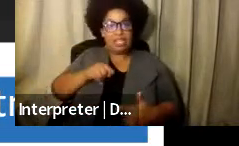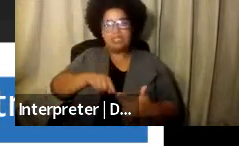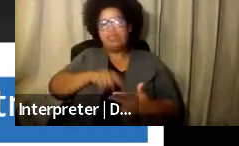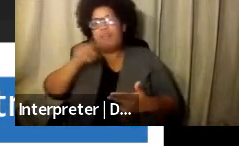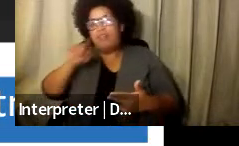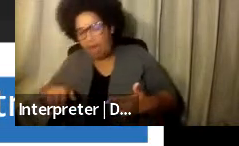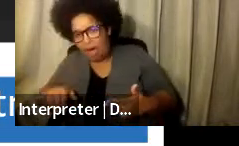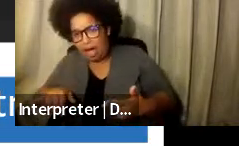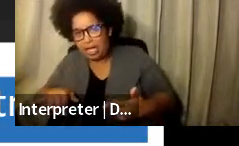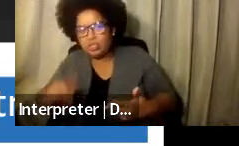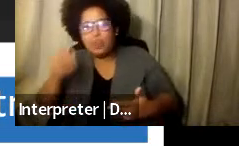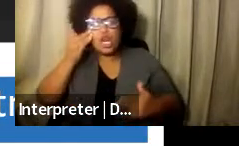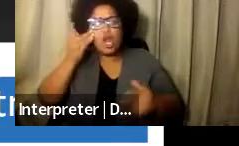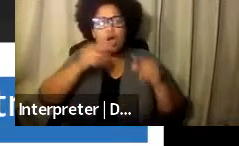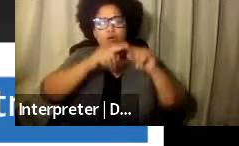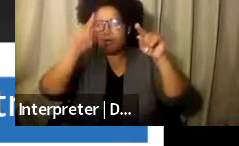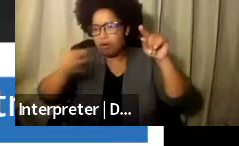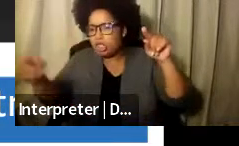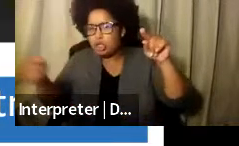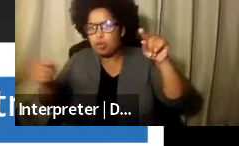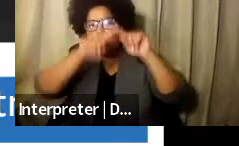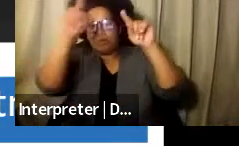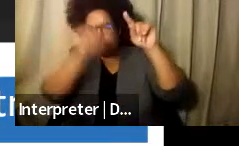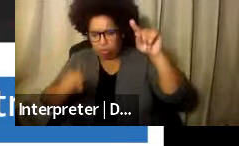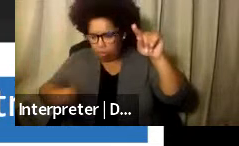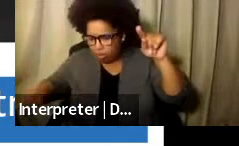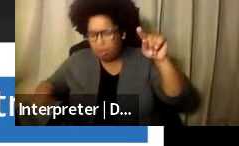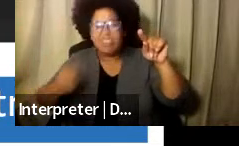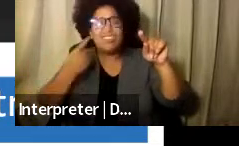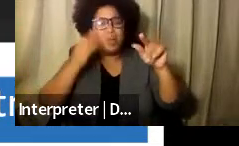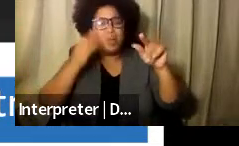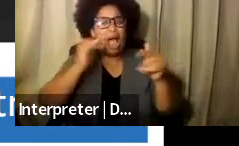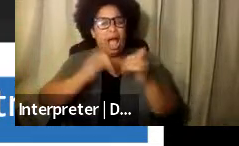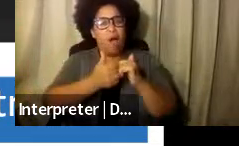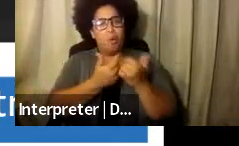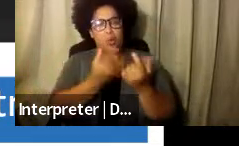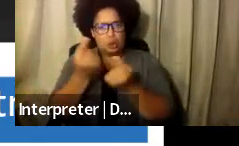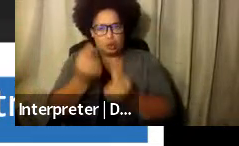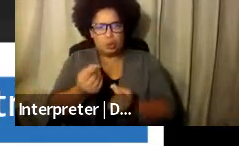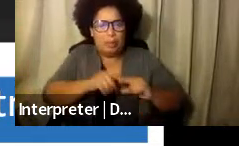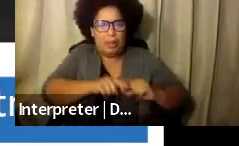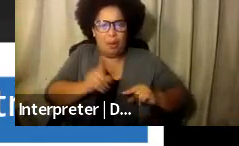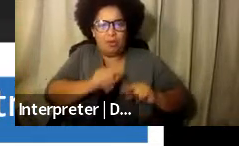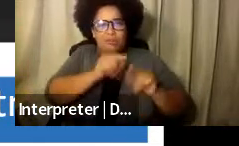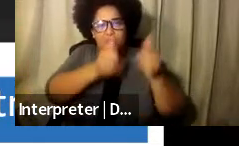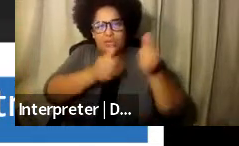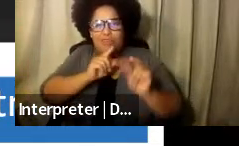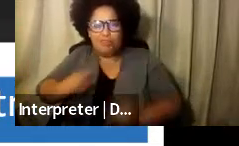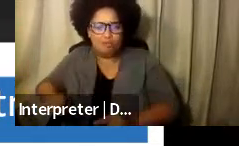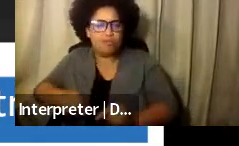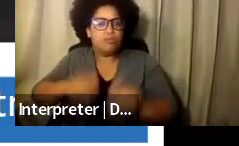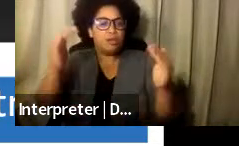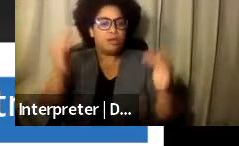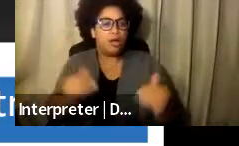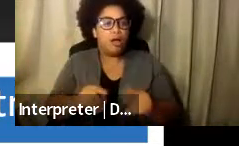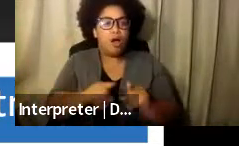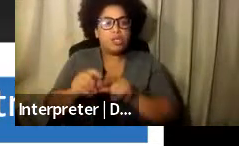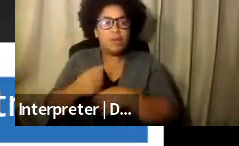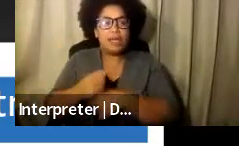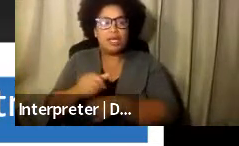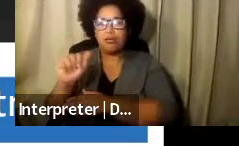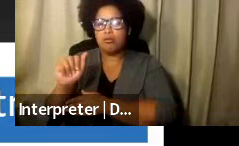answer. Others suggested arming people creating talking points. So when somebody who is COVID